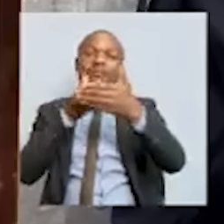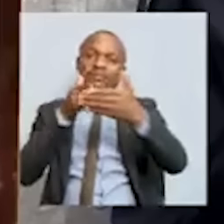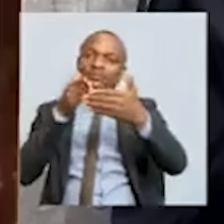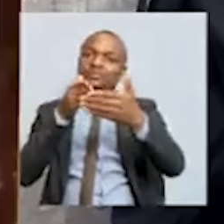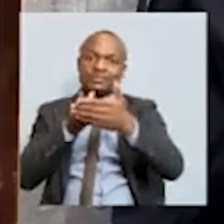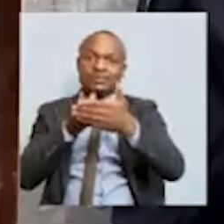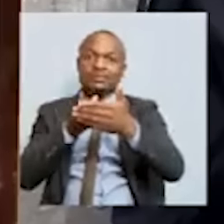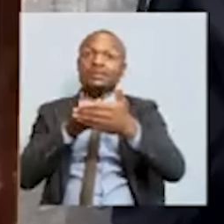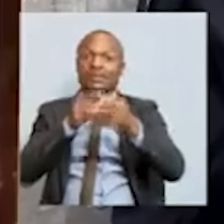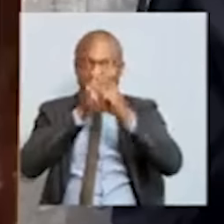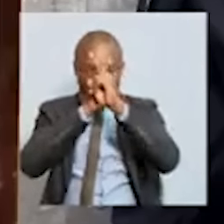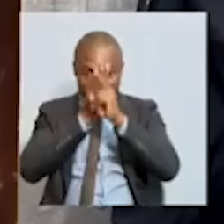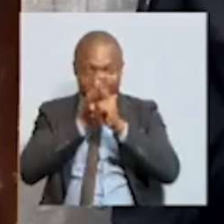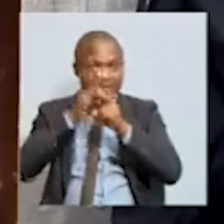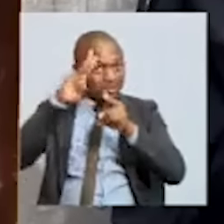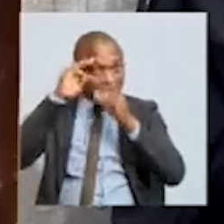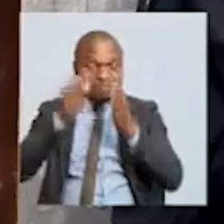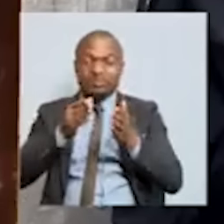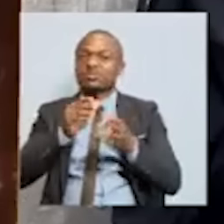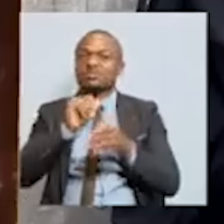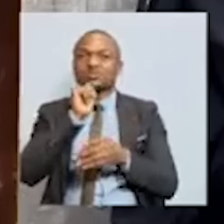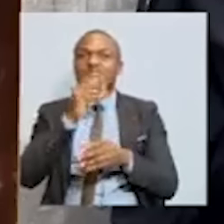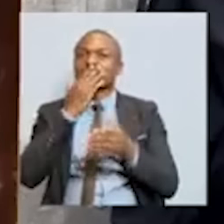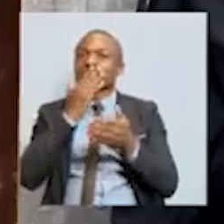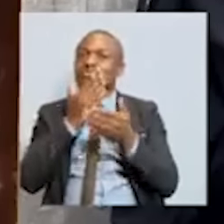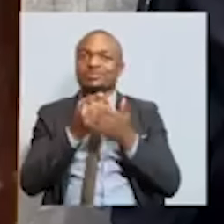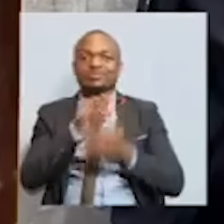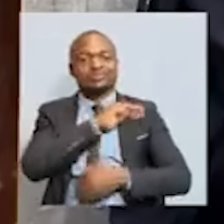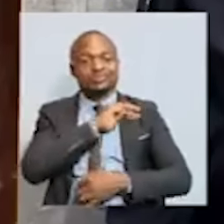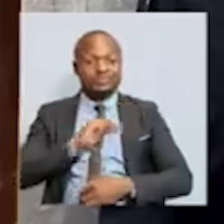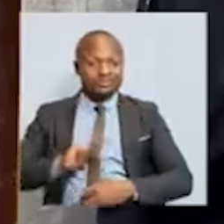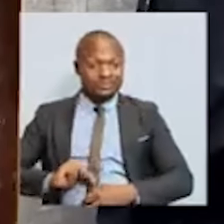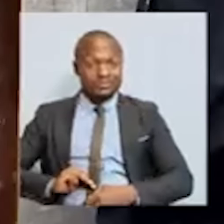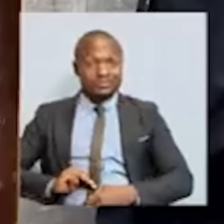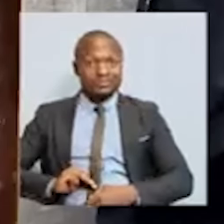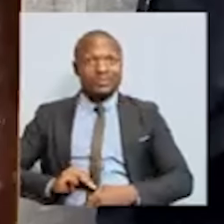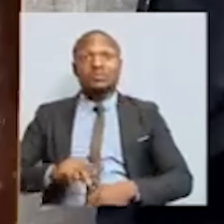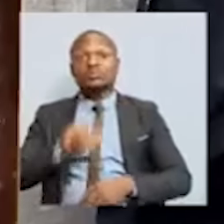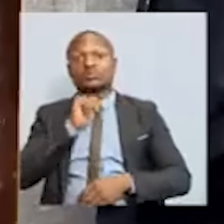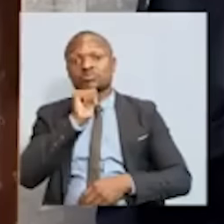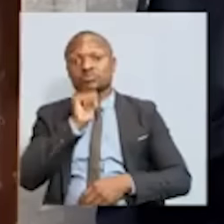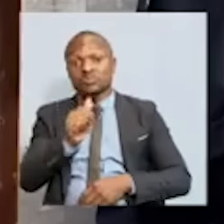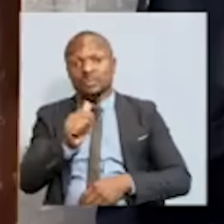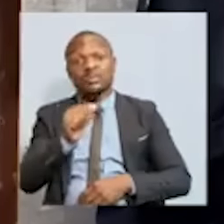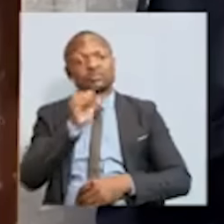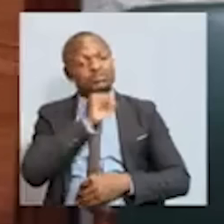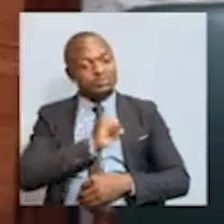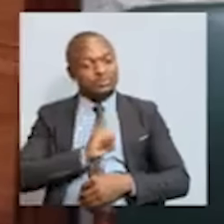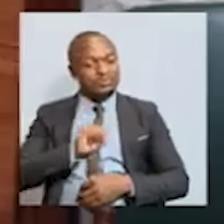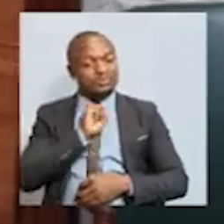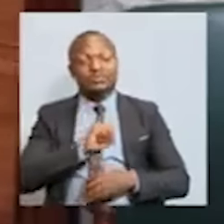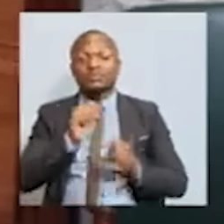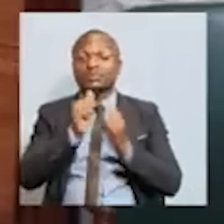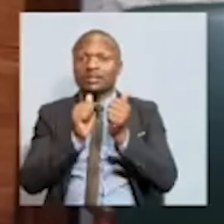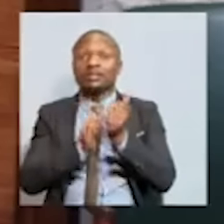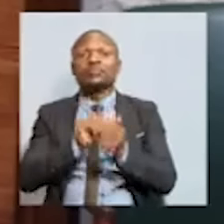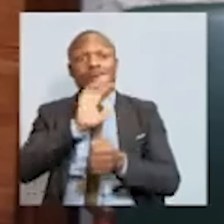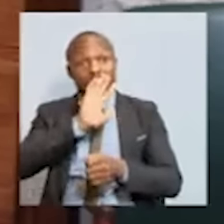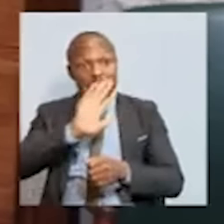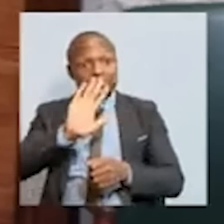unethical and unbefitting of a member. Further, instead of being apologetic about your